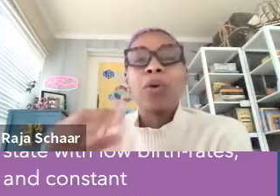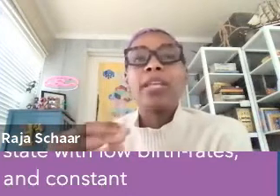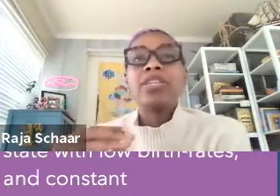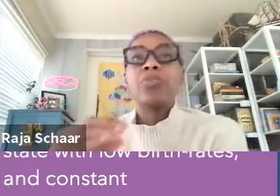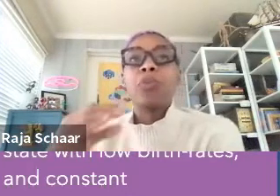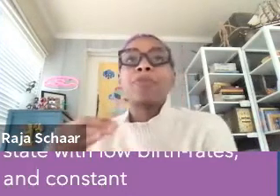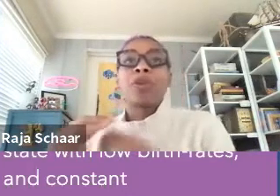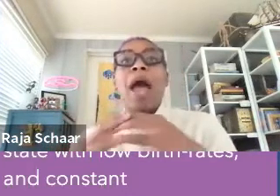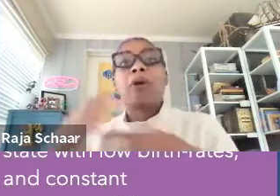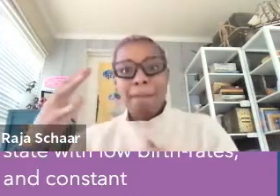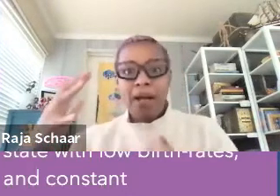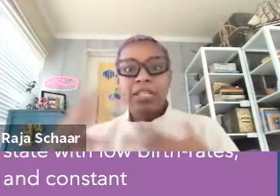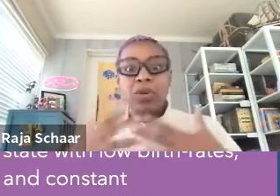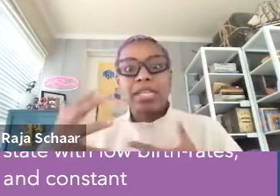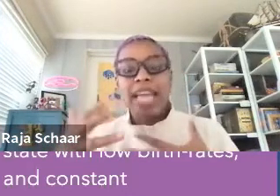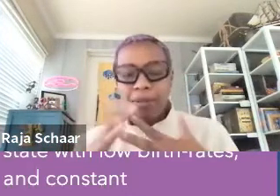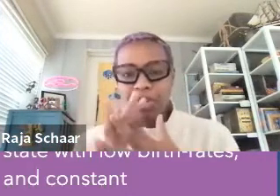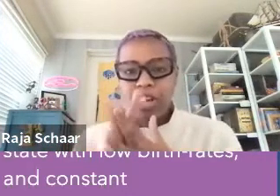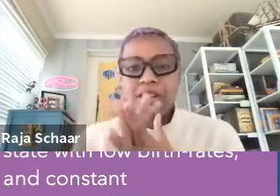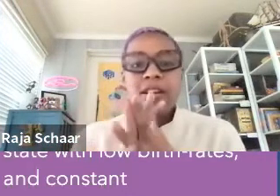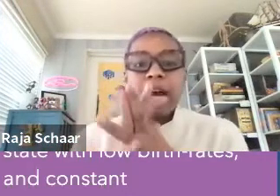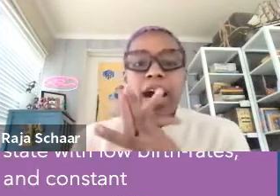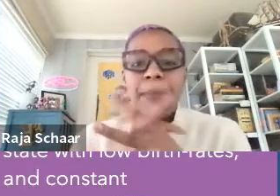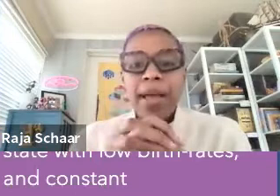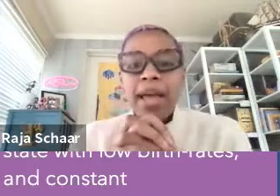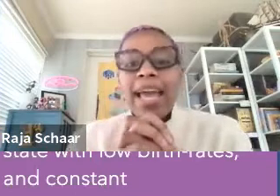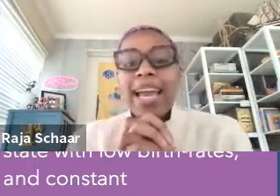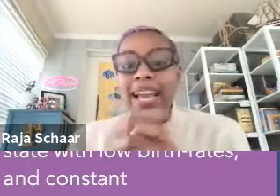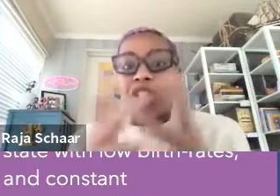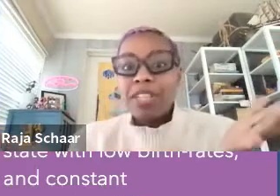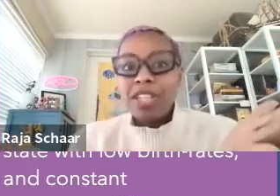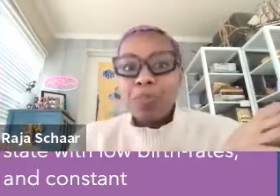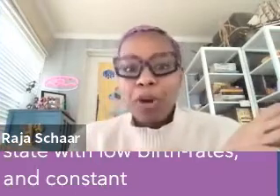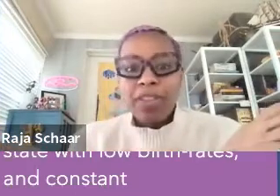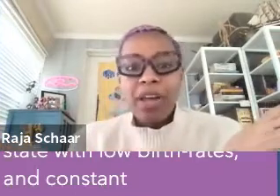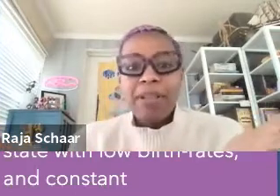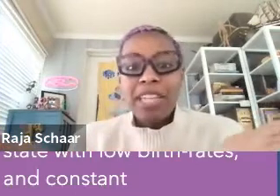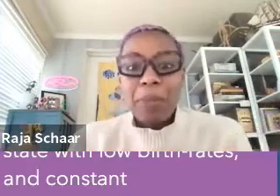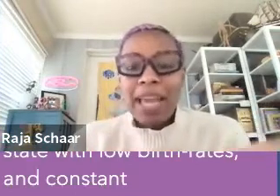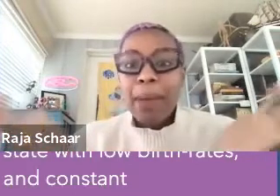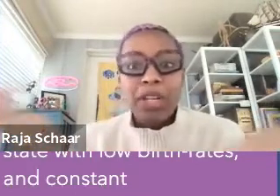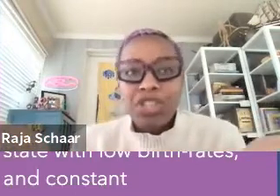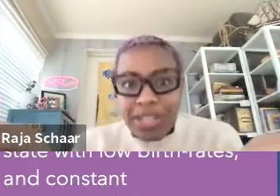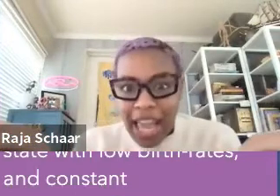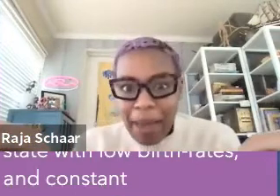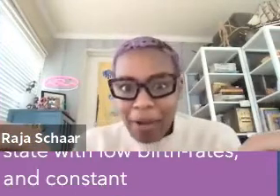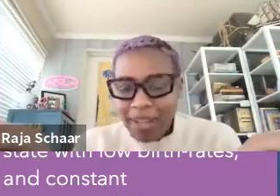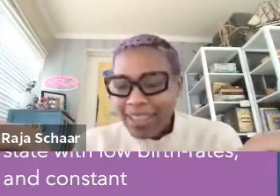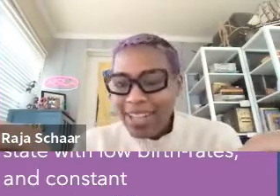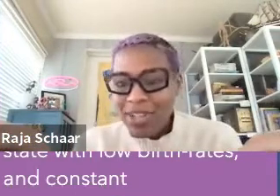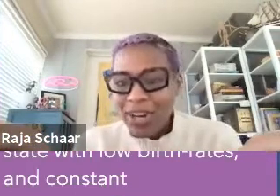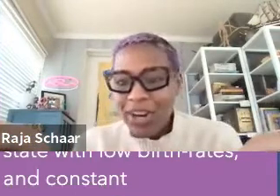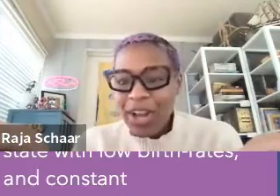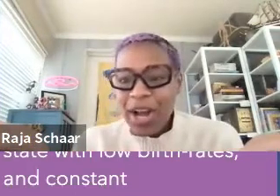that, what sort of power imbalances are established there. N.K. Jemison's book, The City We Became, which just came out